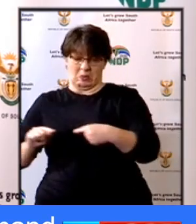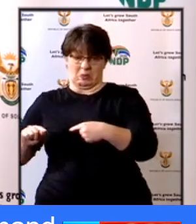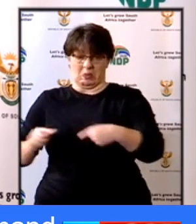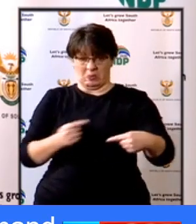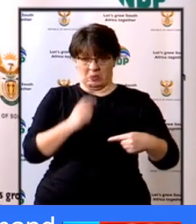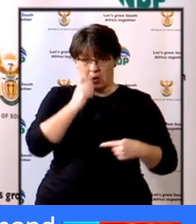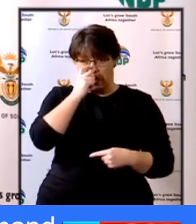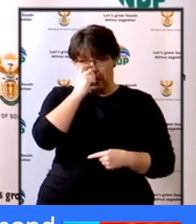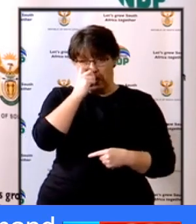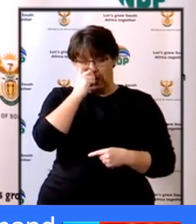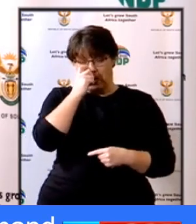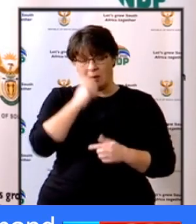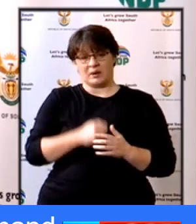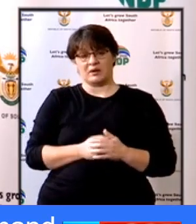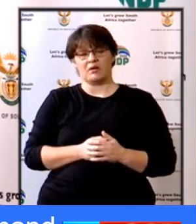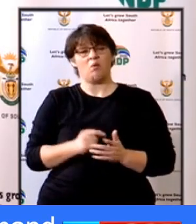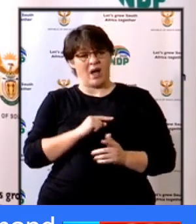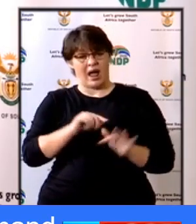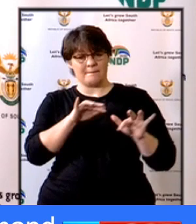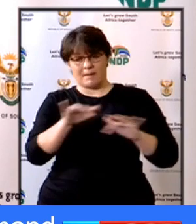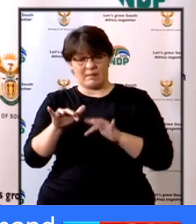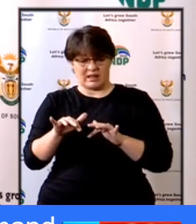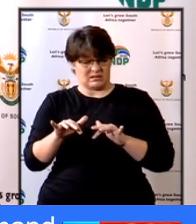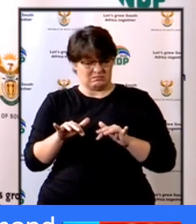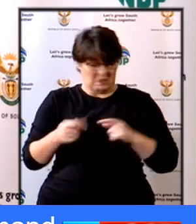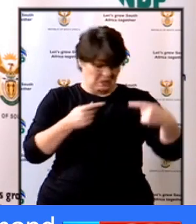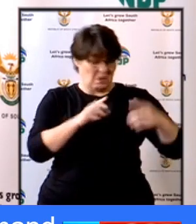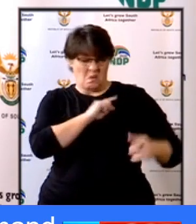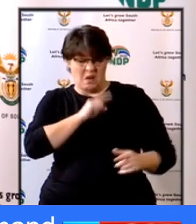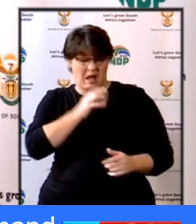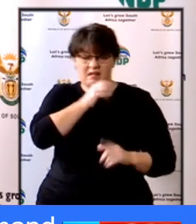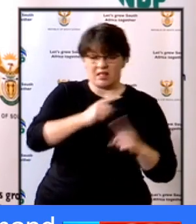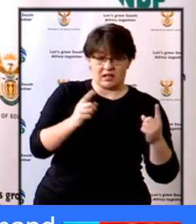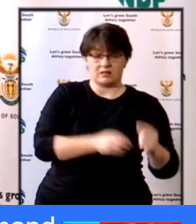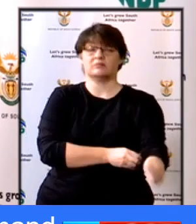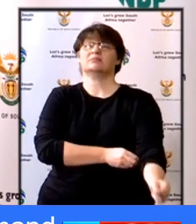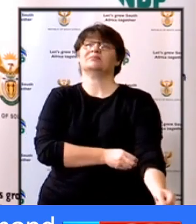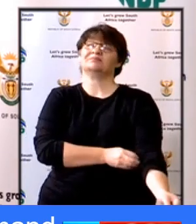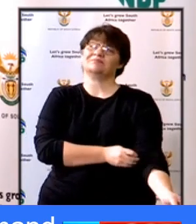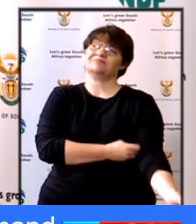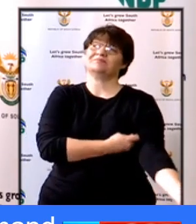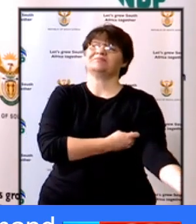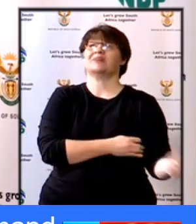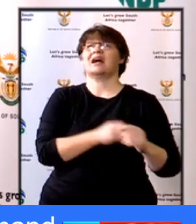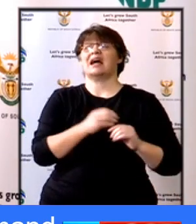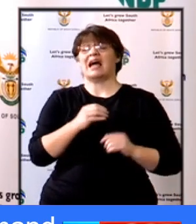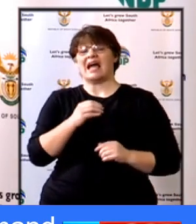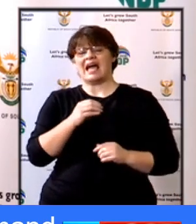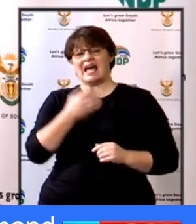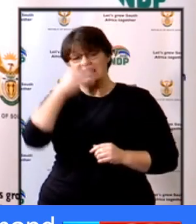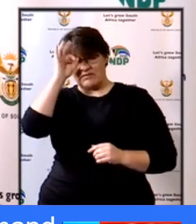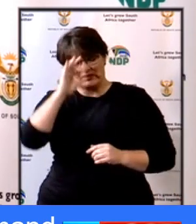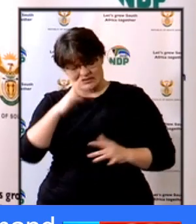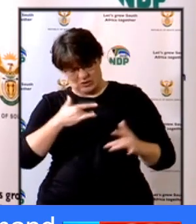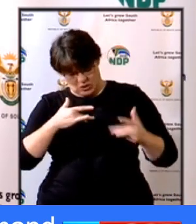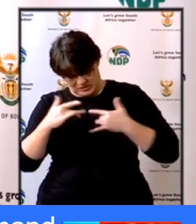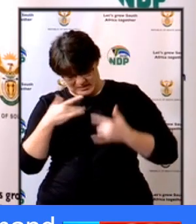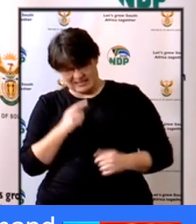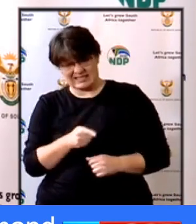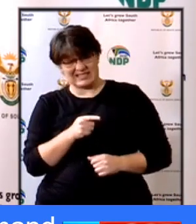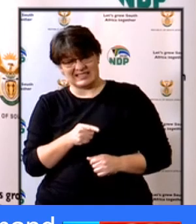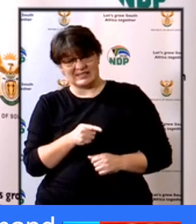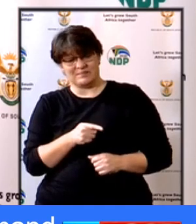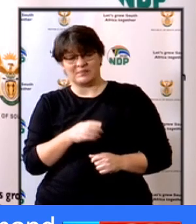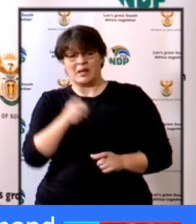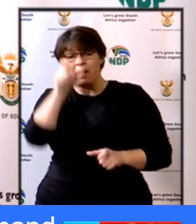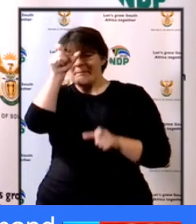with some debate publicly on the matter. Government had concerns that we had communicated at the time about the impact